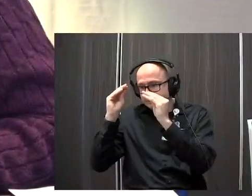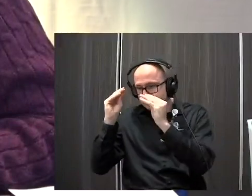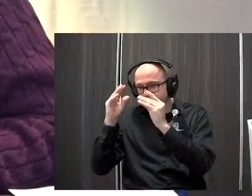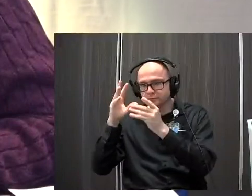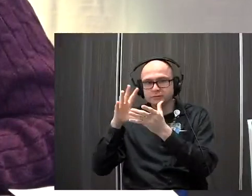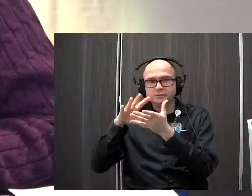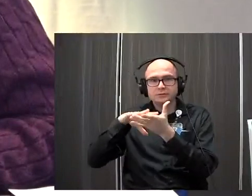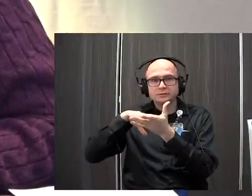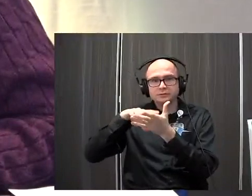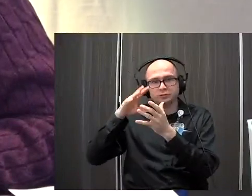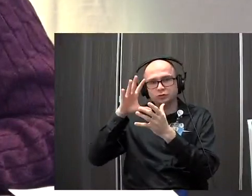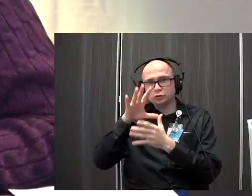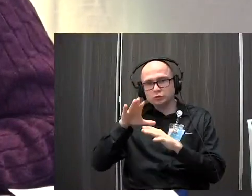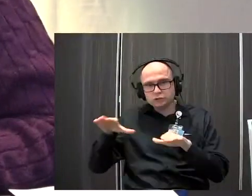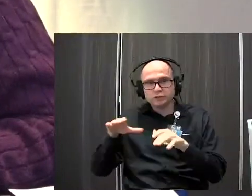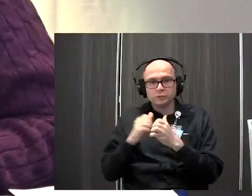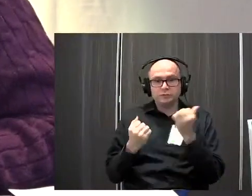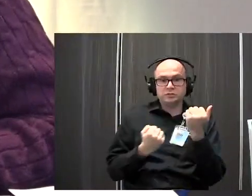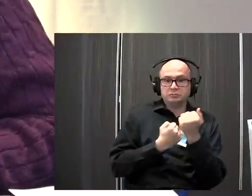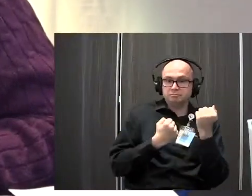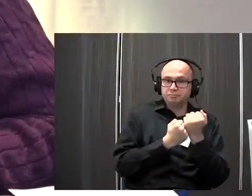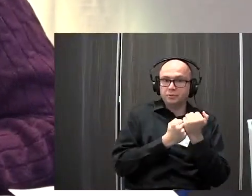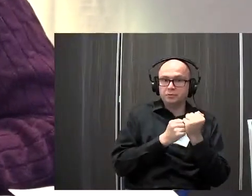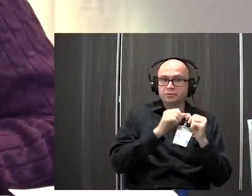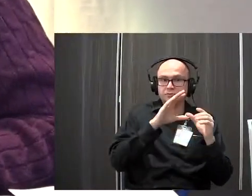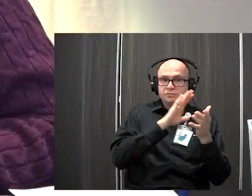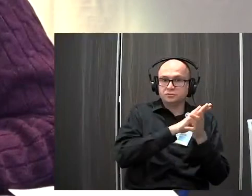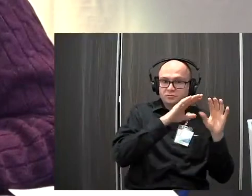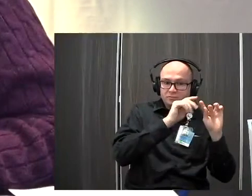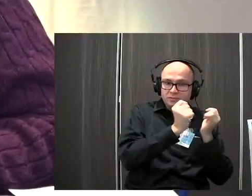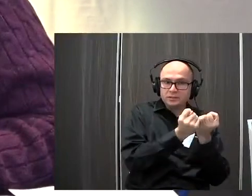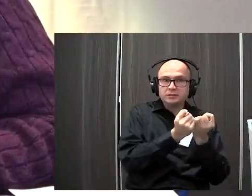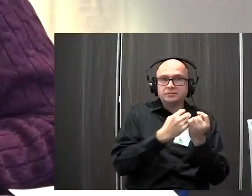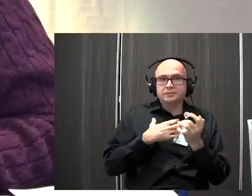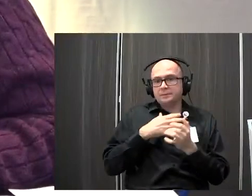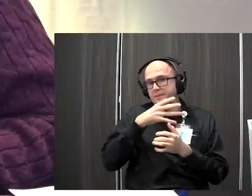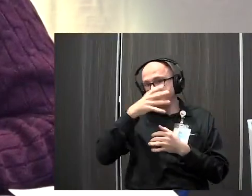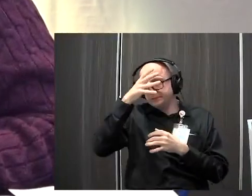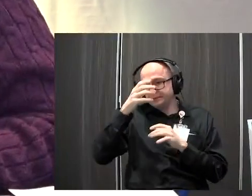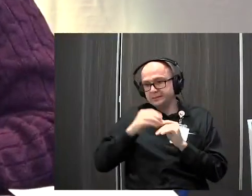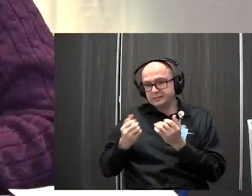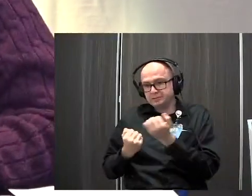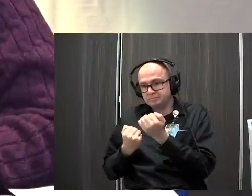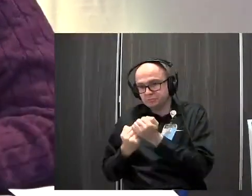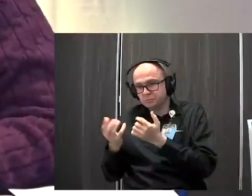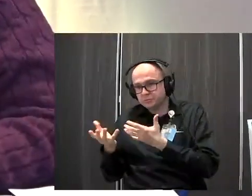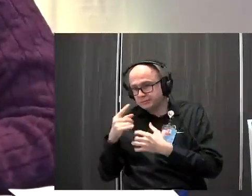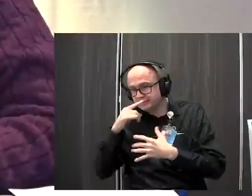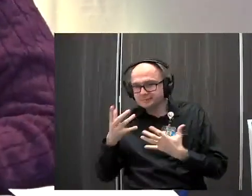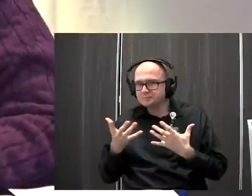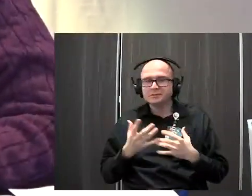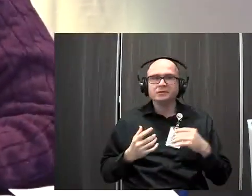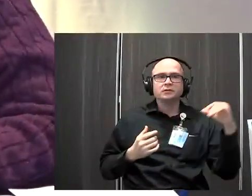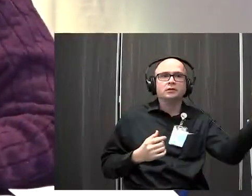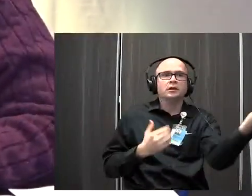the professionals? And that would be in the instance where parents who can dedicate more time to educating our children. And probably, I don't know if this is